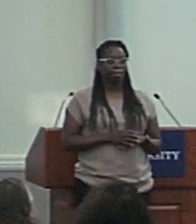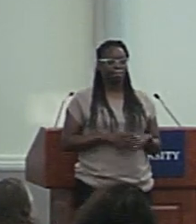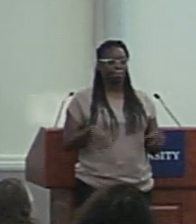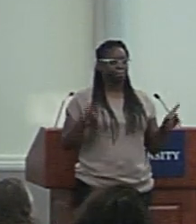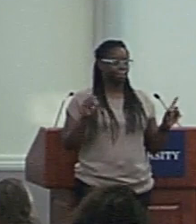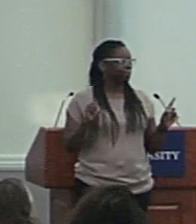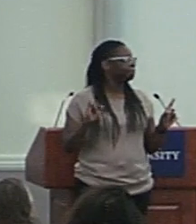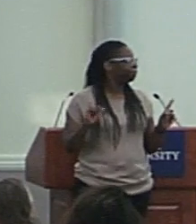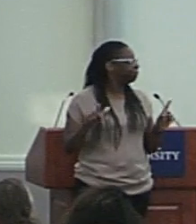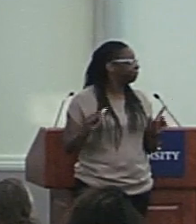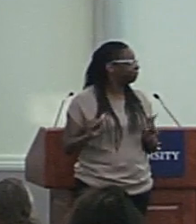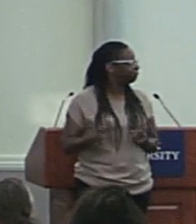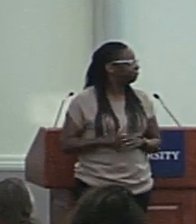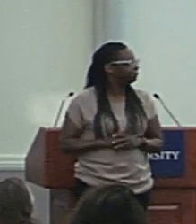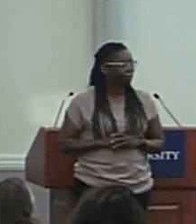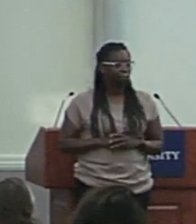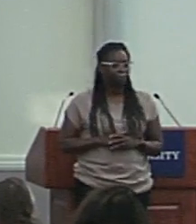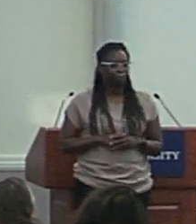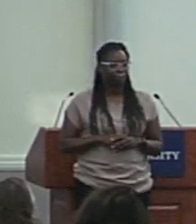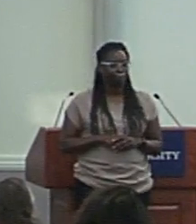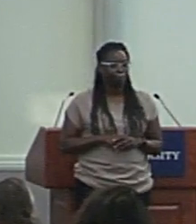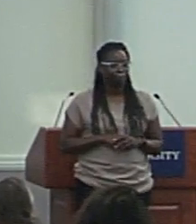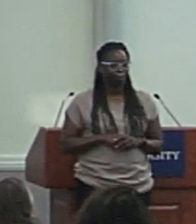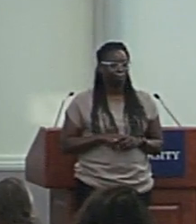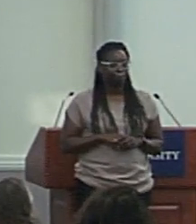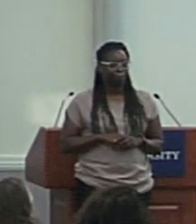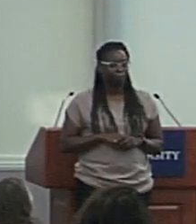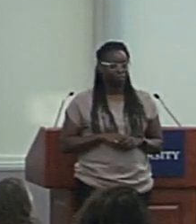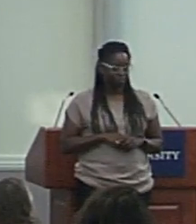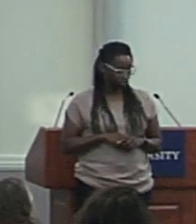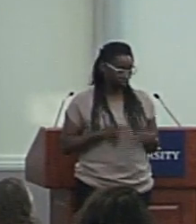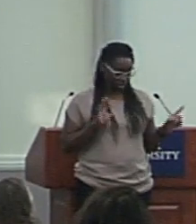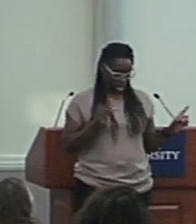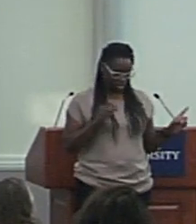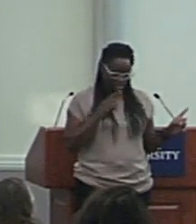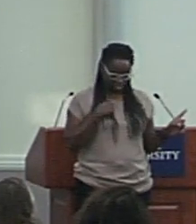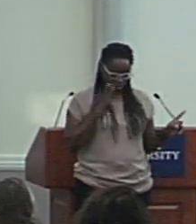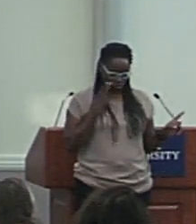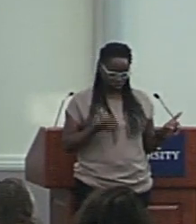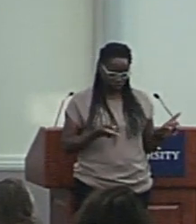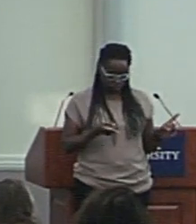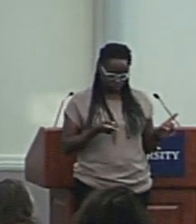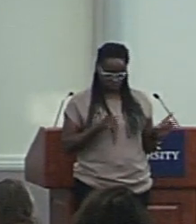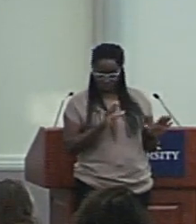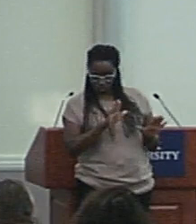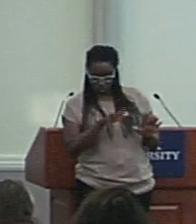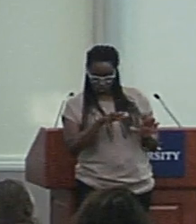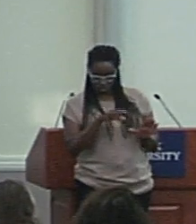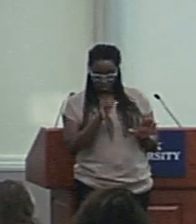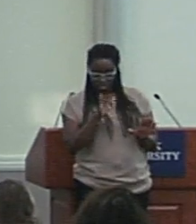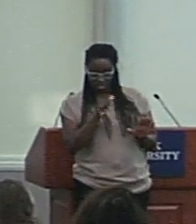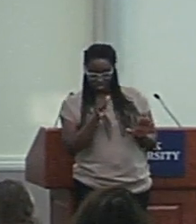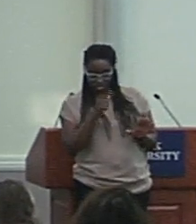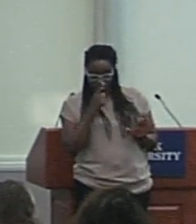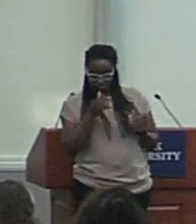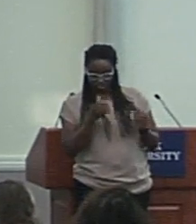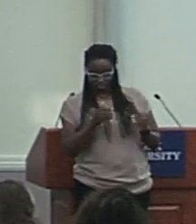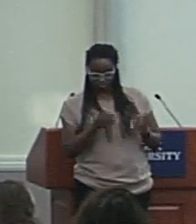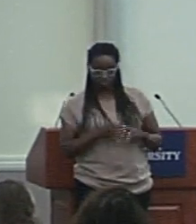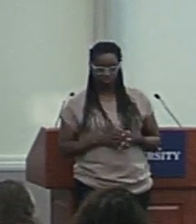Yes, Mia, I'm going to ask you to unmute. I also did see you wrote your question in the chat, but if you could briefly ask it.